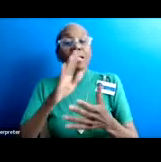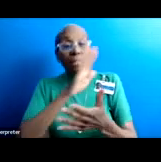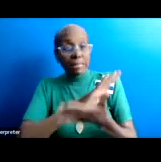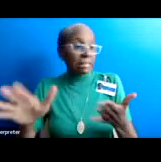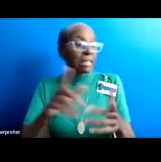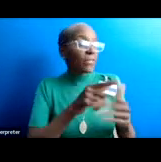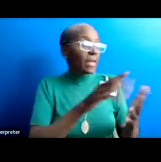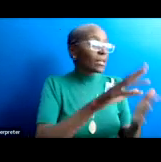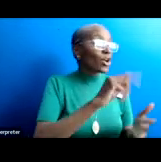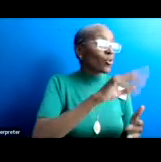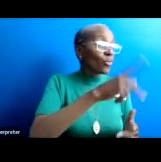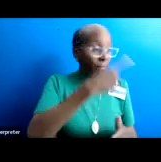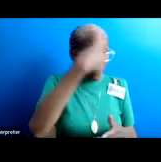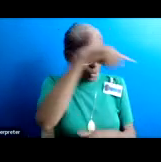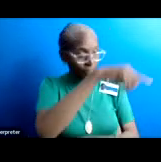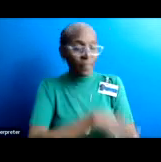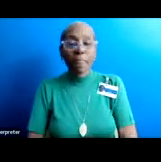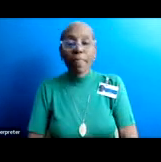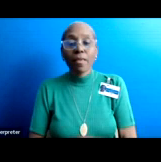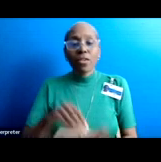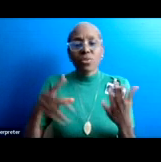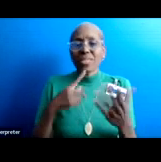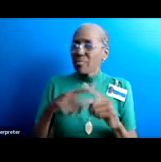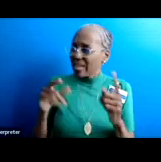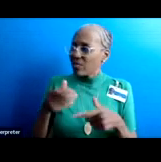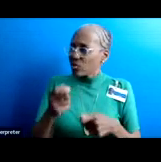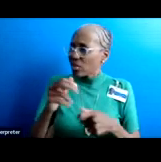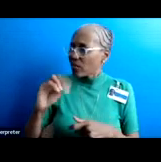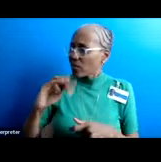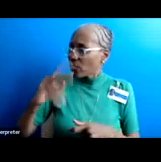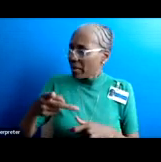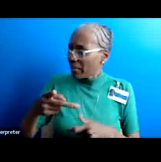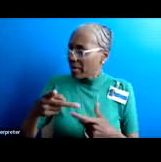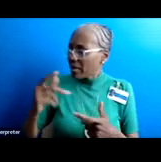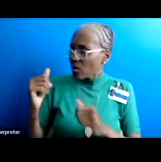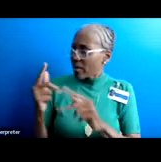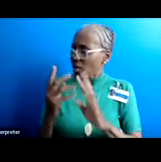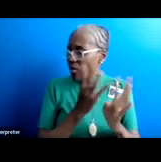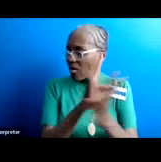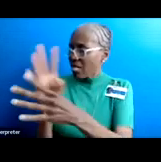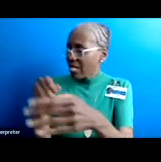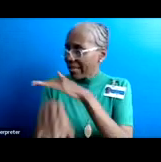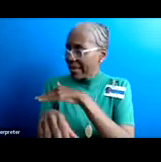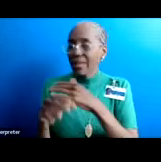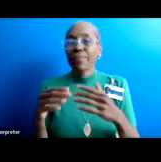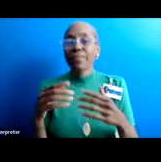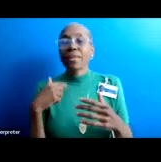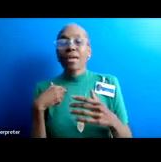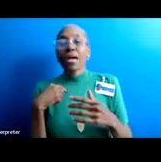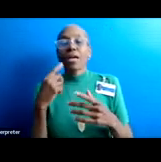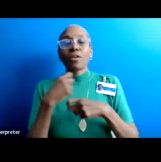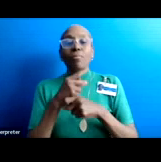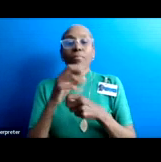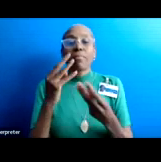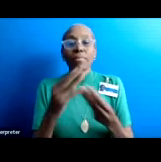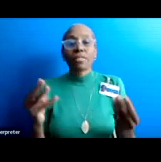then I will clear the ramp for you." And the student says, "But if you shovel the ramp, we can all get in." So as you make your material